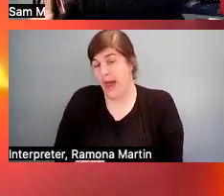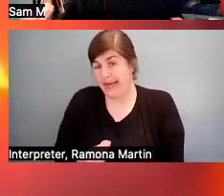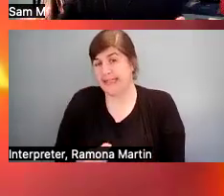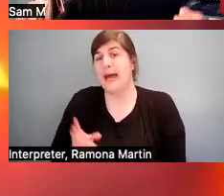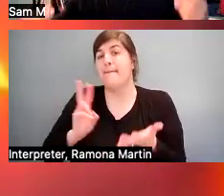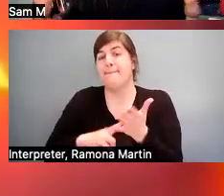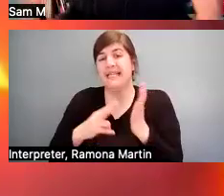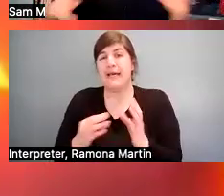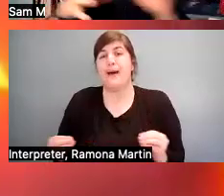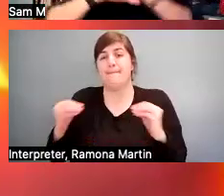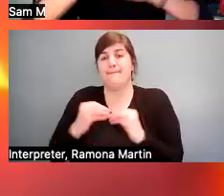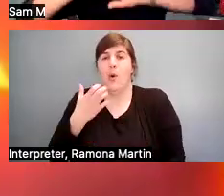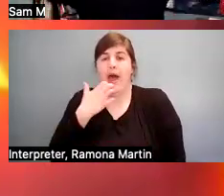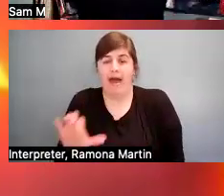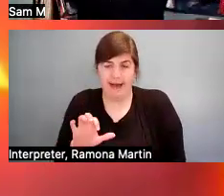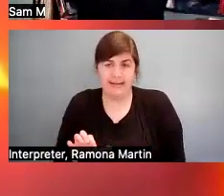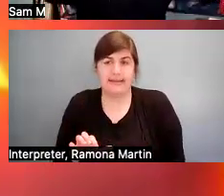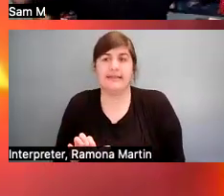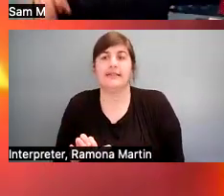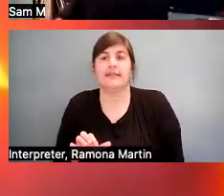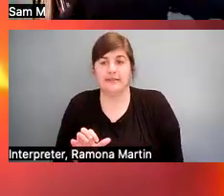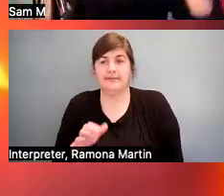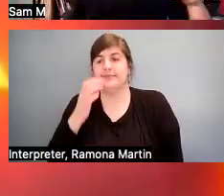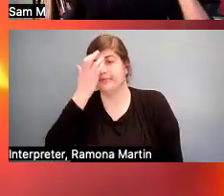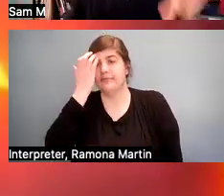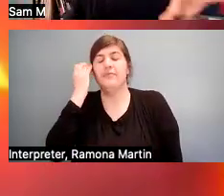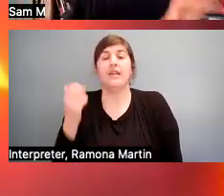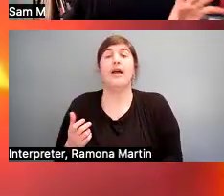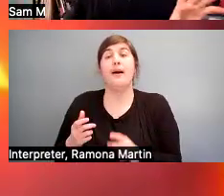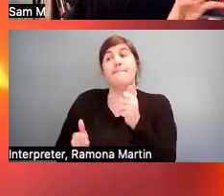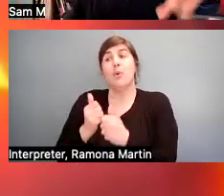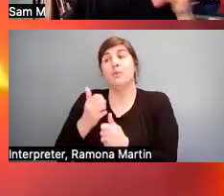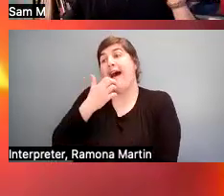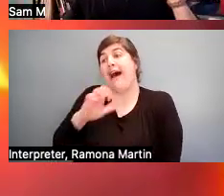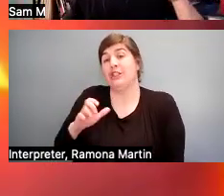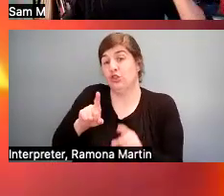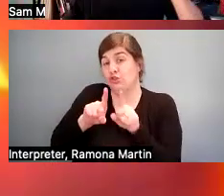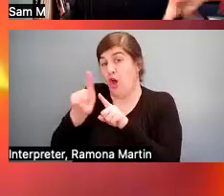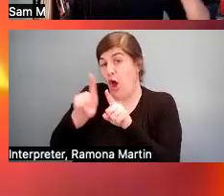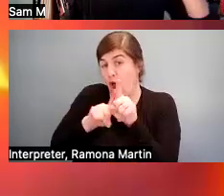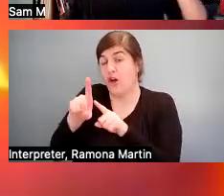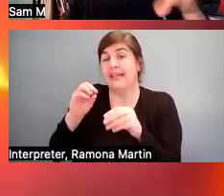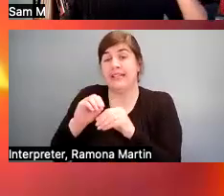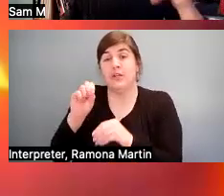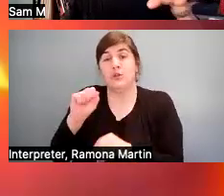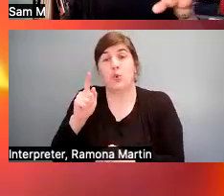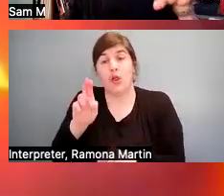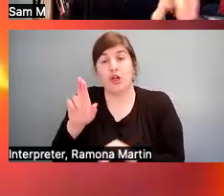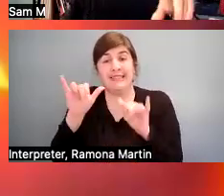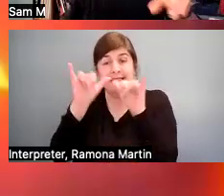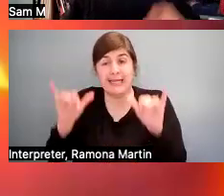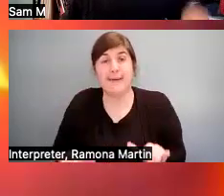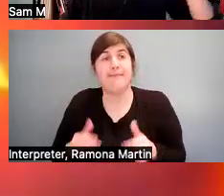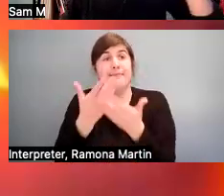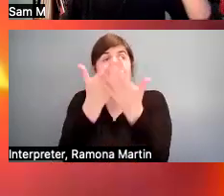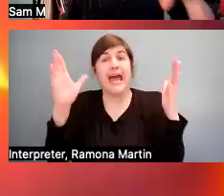it is hotter. The hottest, this goes into astronomy, but the hottest stars in our solar system, in our galaxy, in our uni not in our